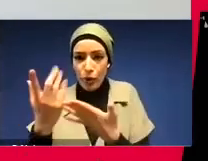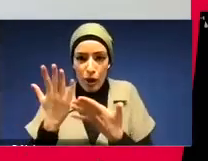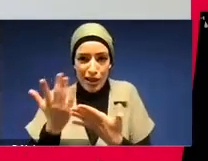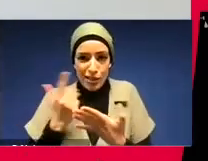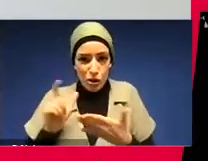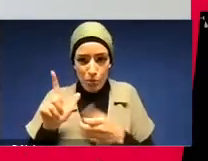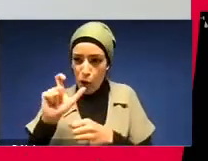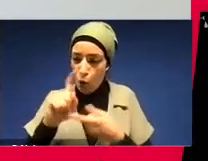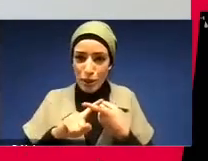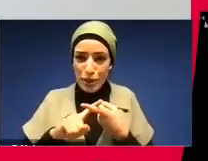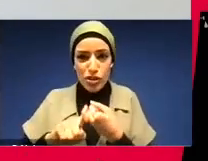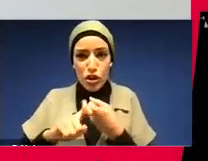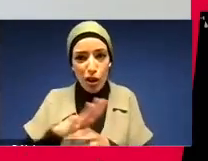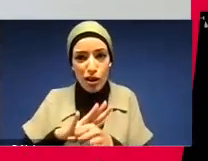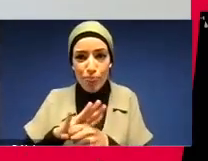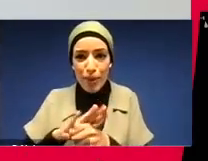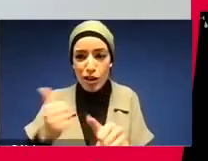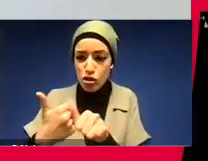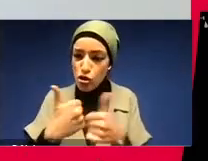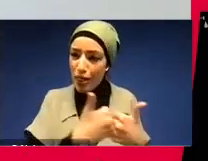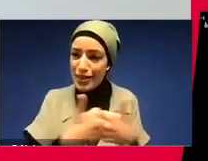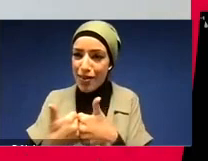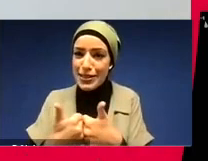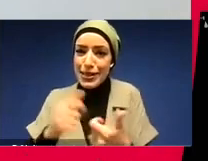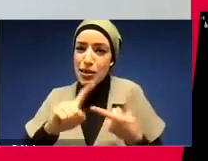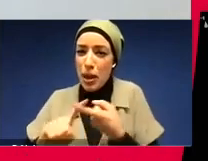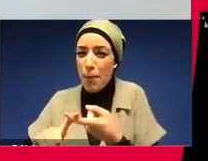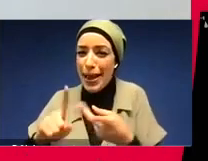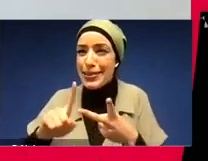show solidarity because of